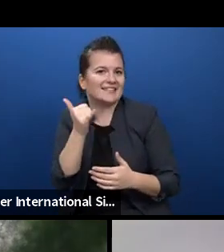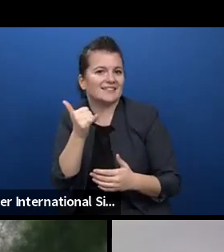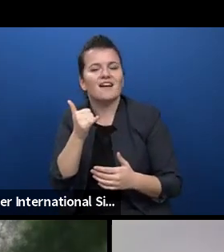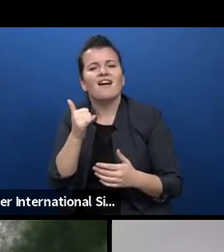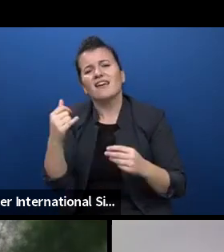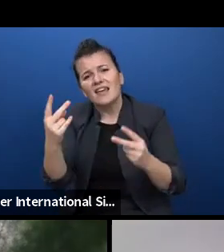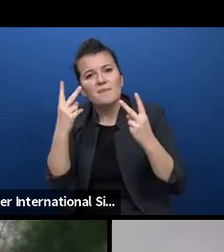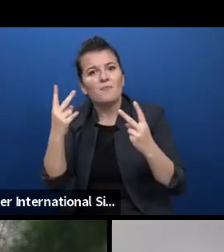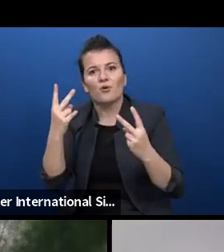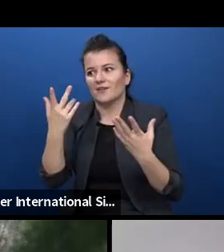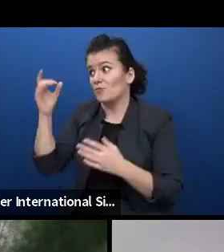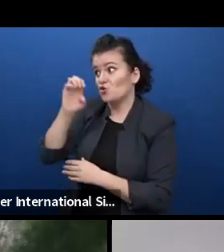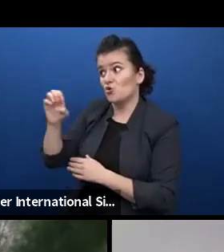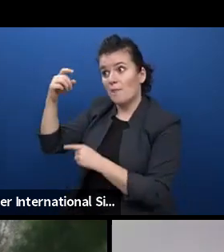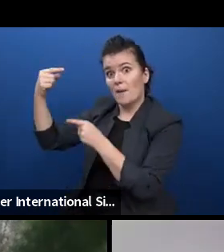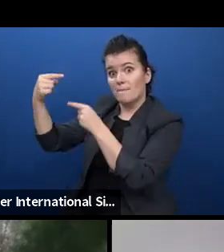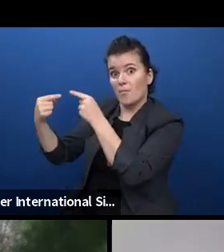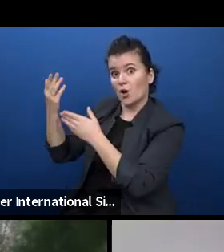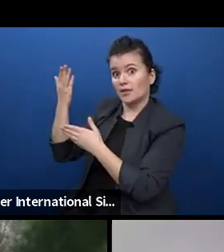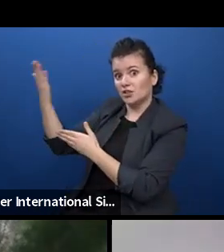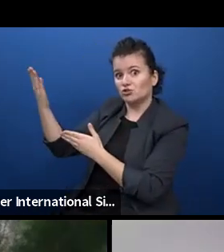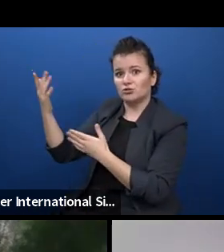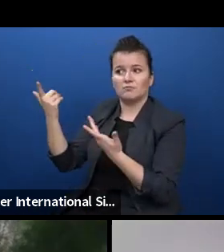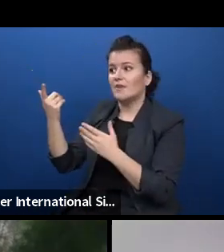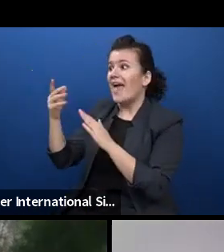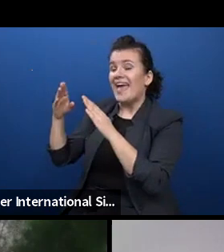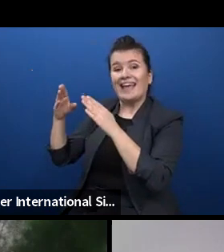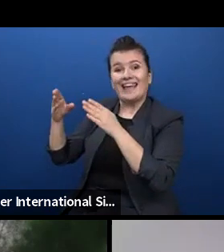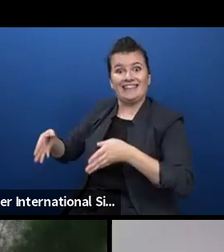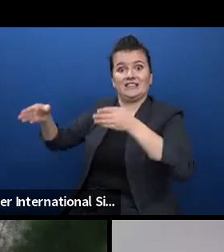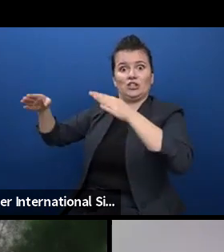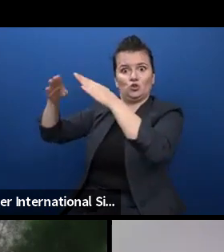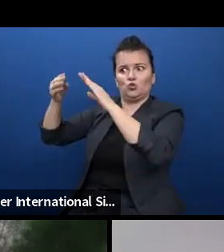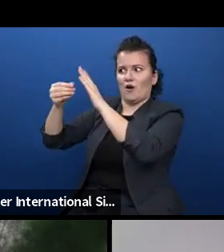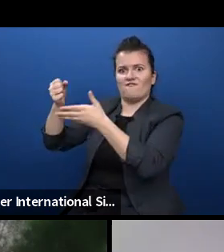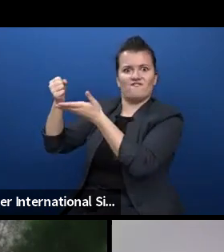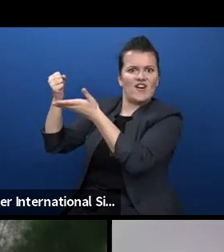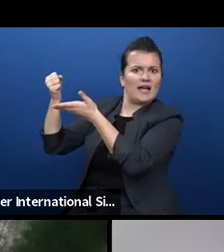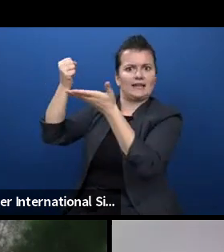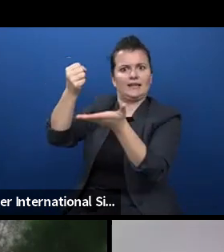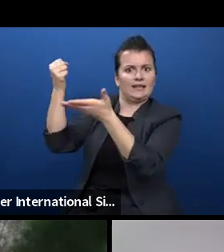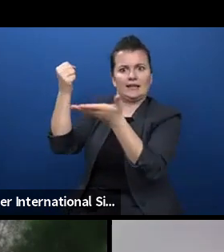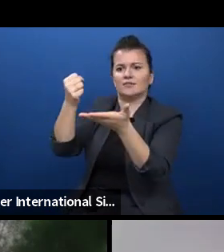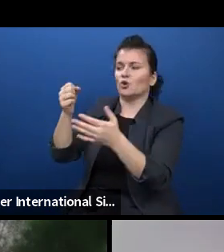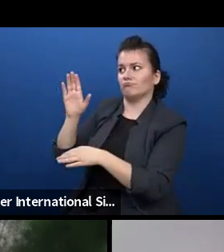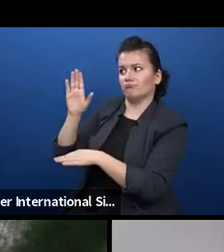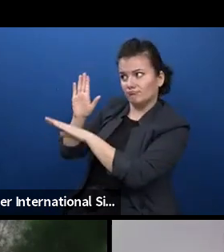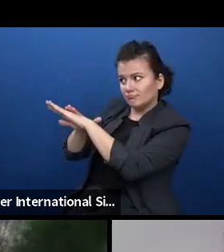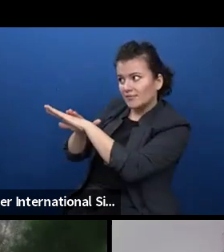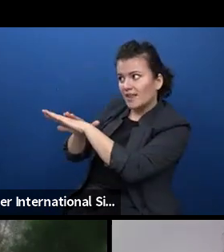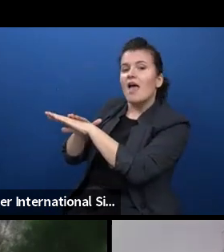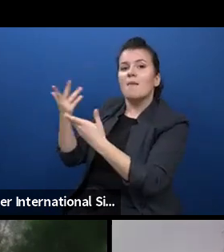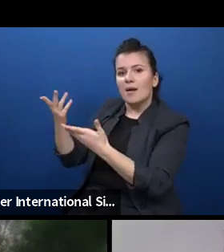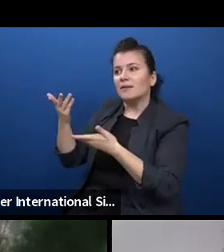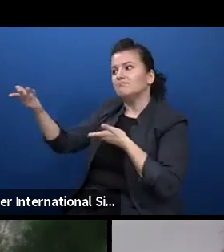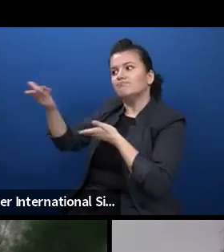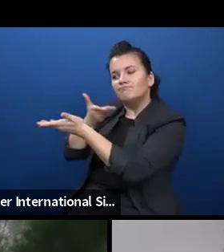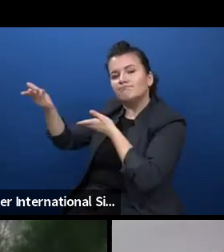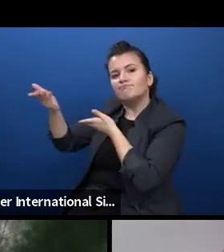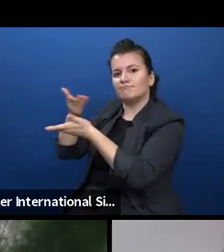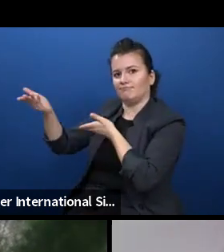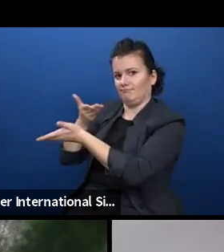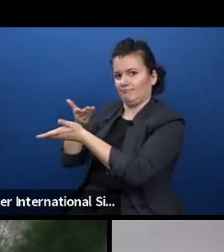policymakers and European funding institutions as well. And I wish we could continue this kind of exchange on a policy making level and